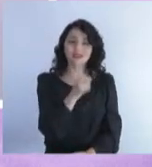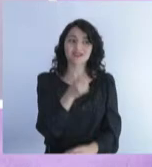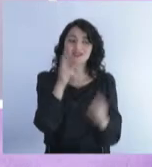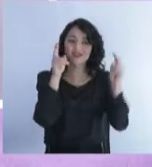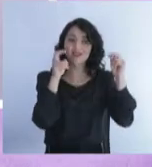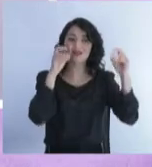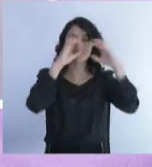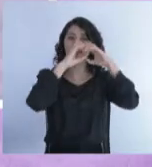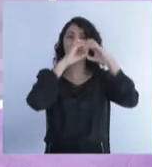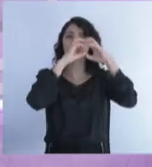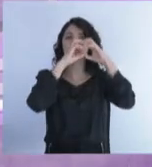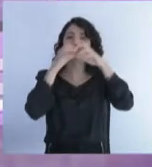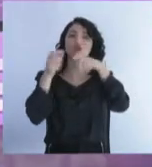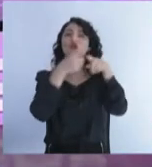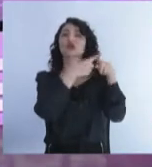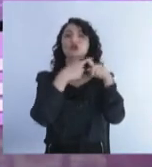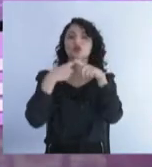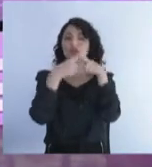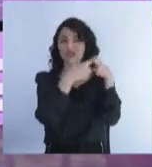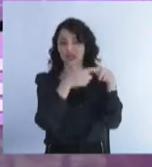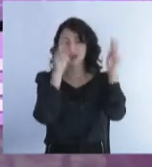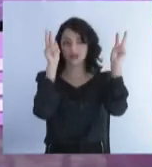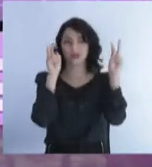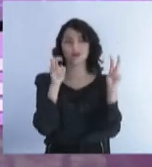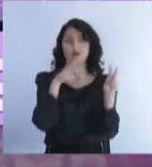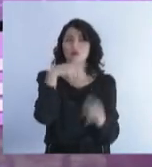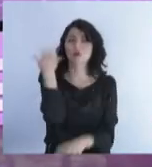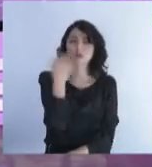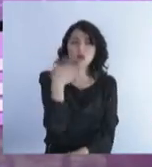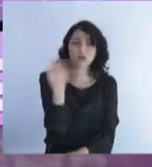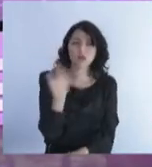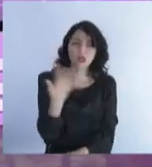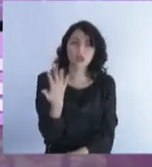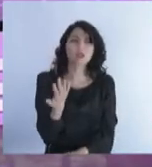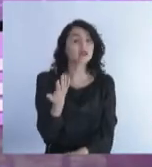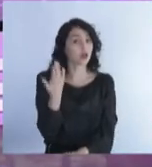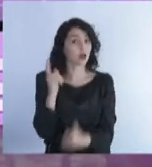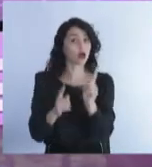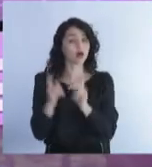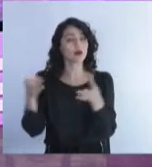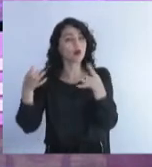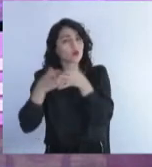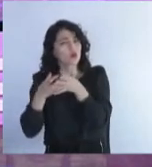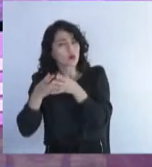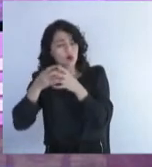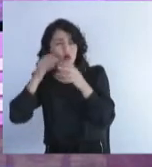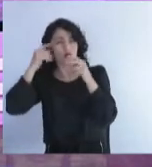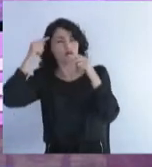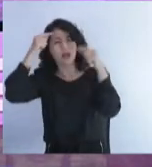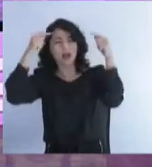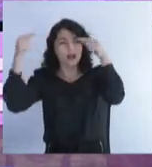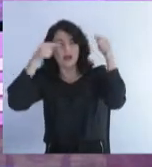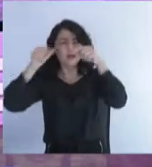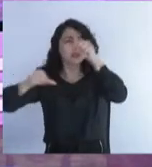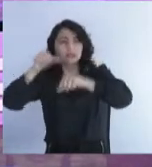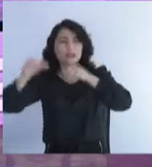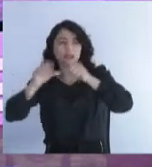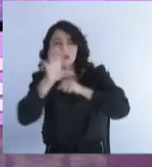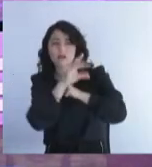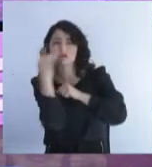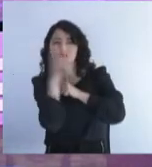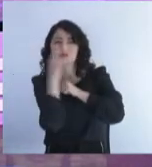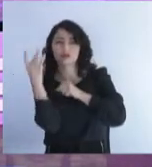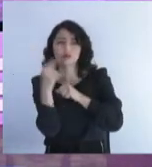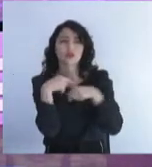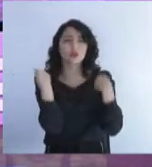with the social brain. This is very important, newly discovered in neuroscience. It turns out that the front